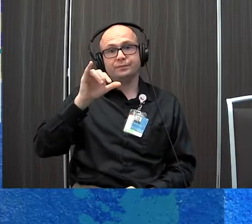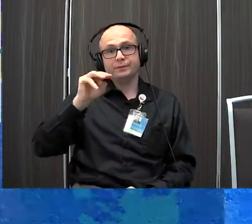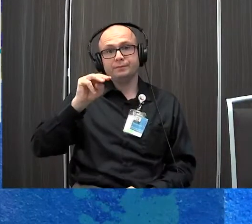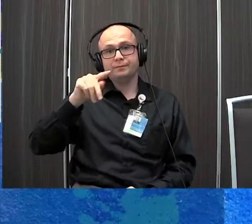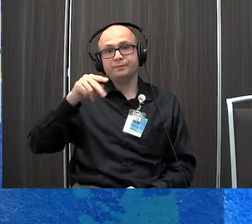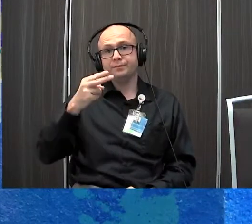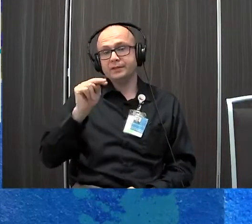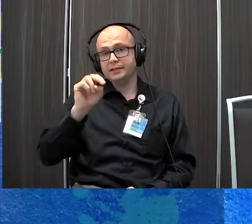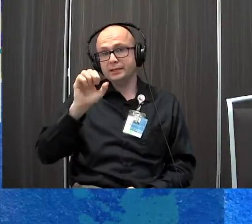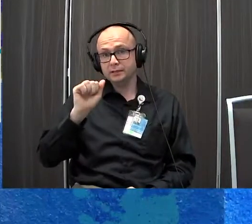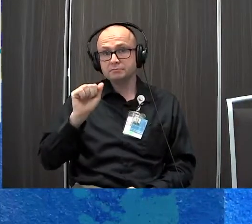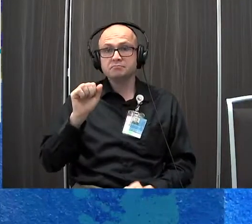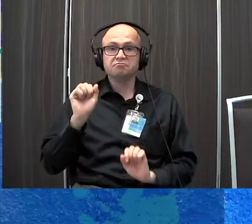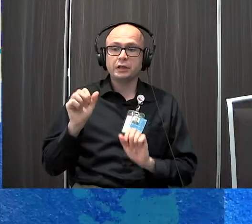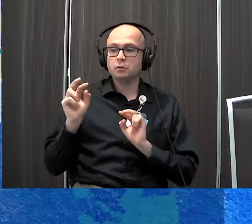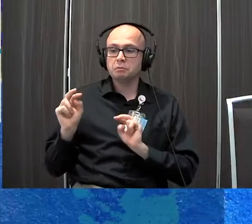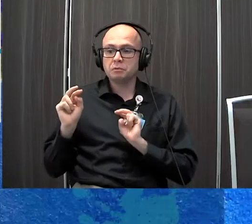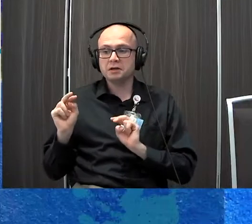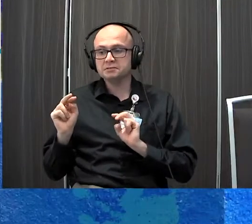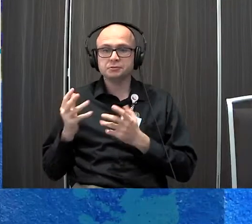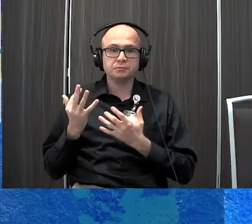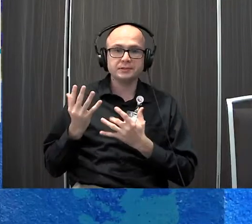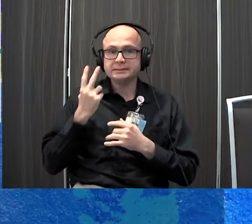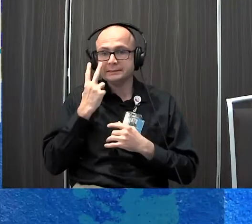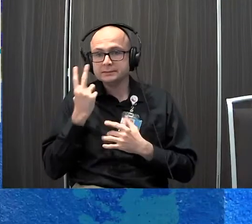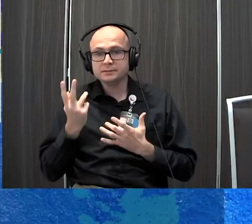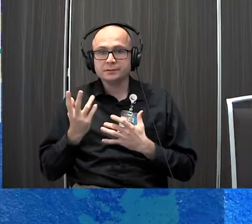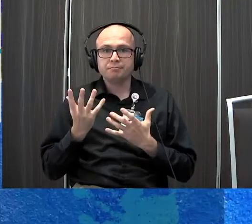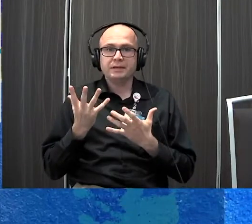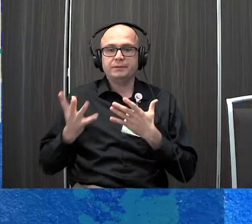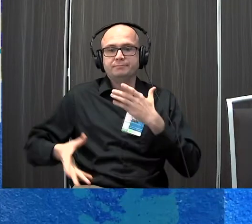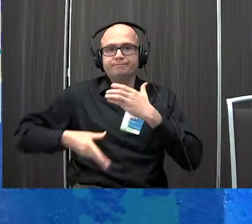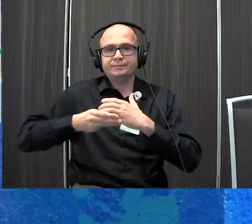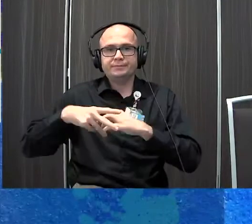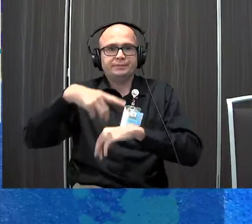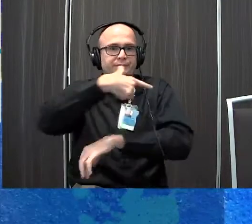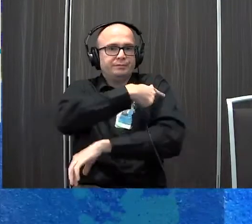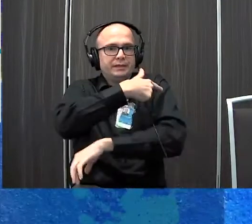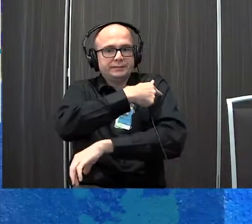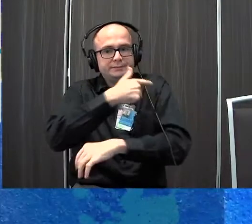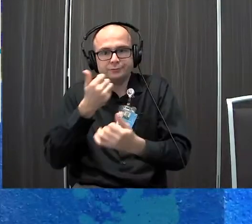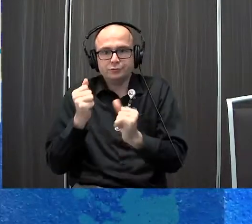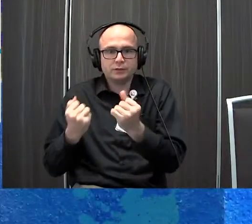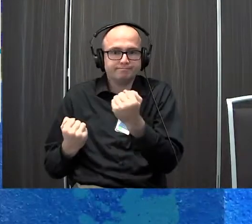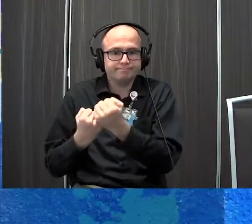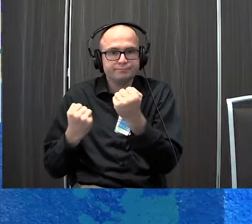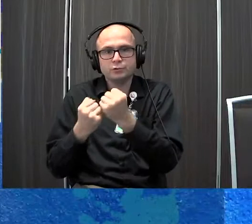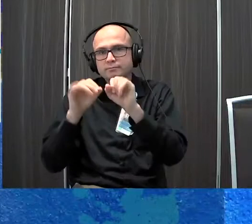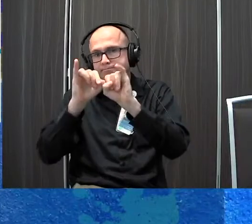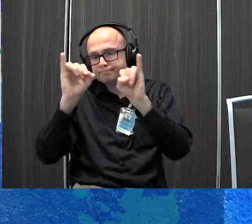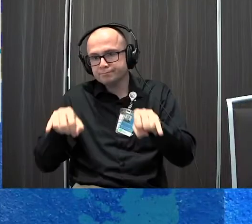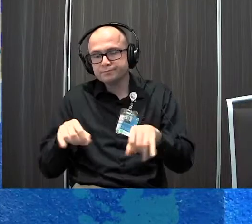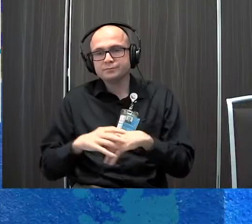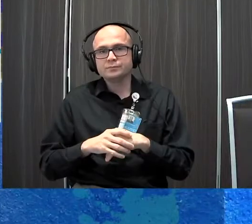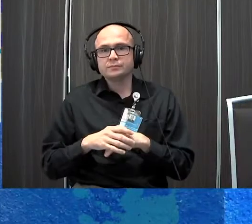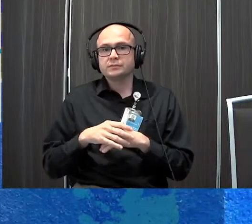cells, we can either watch and wait, which is quite typical. We might order additional vaccines to try and boost immunity. We might put a